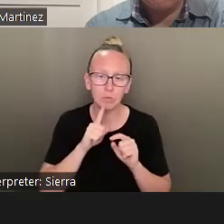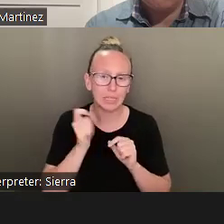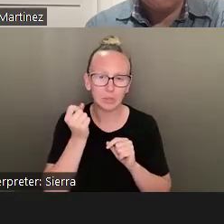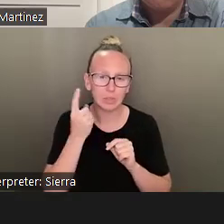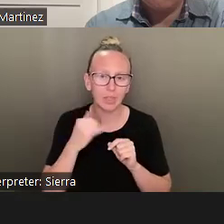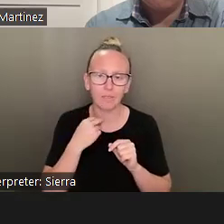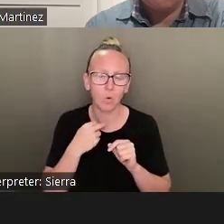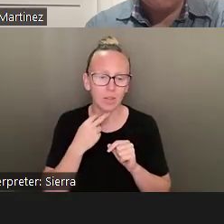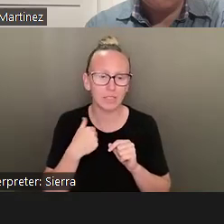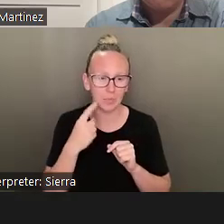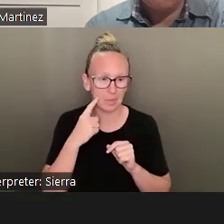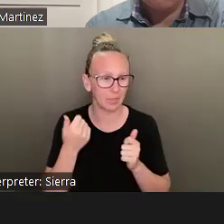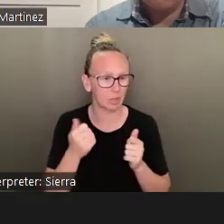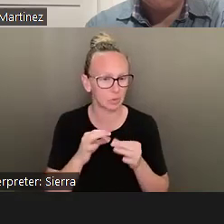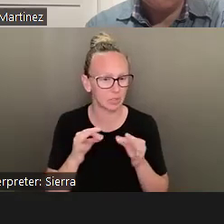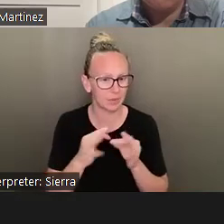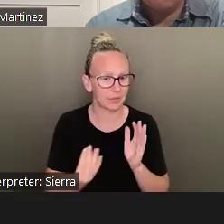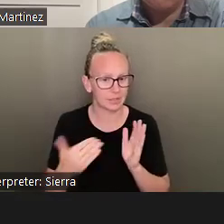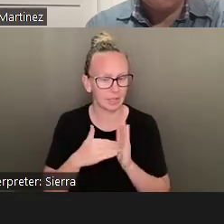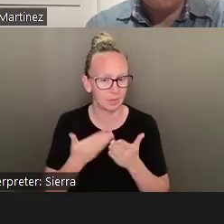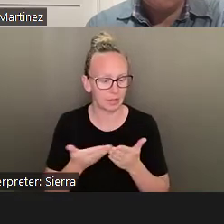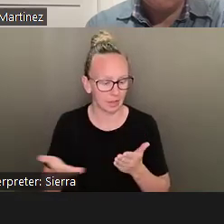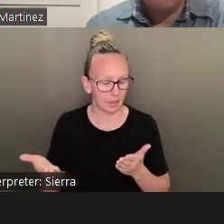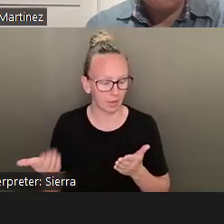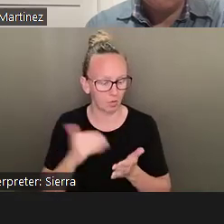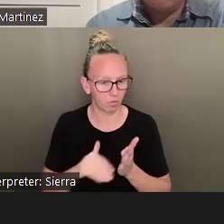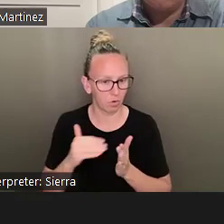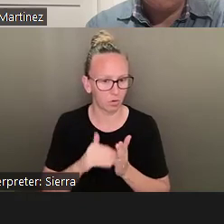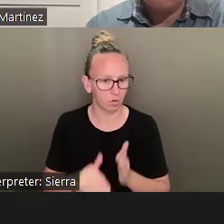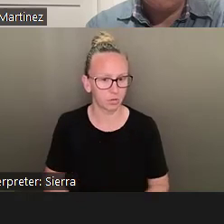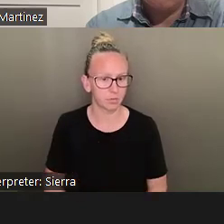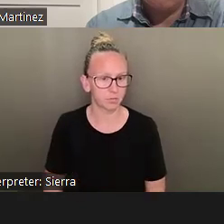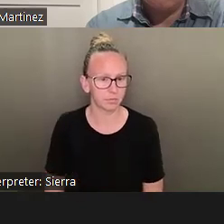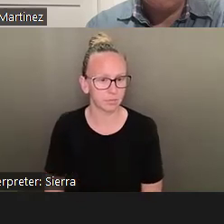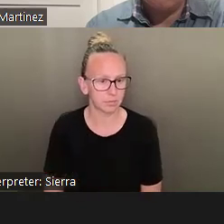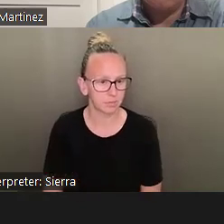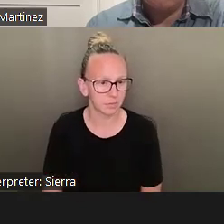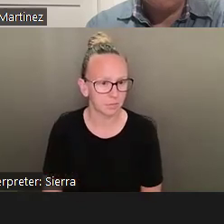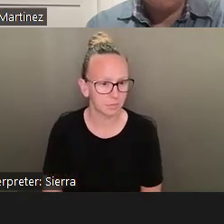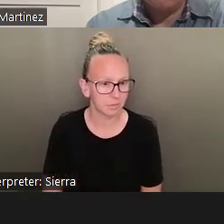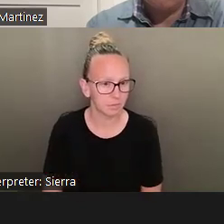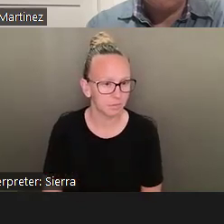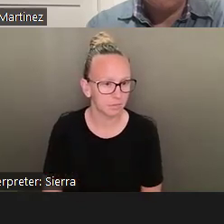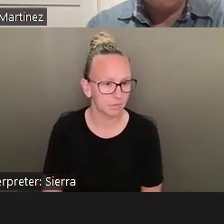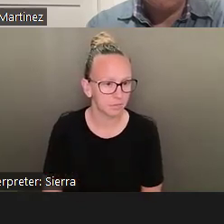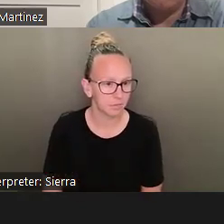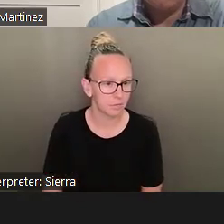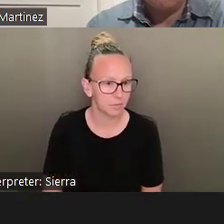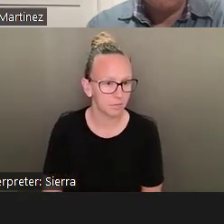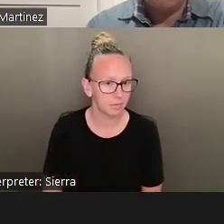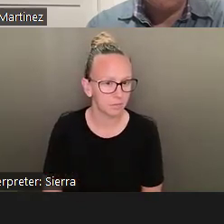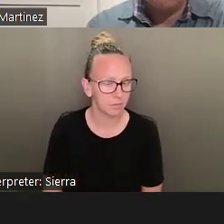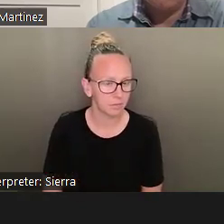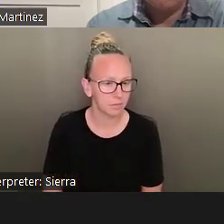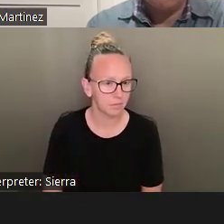I went for a swim yesterday. It was warmer than usual. I got blessed with a